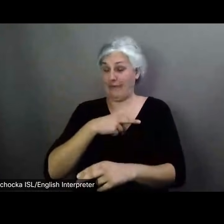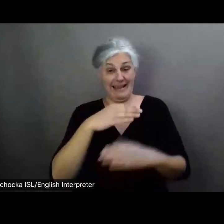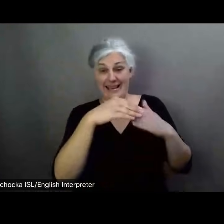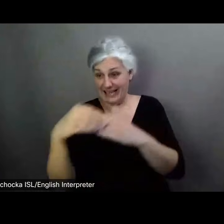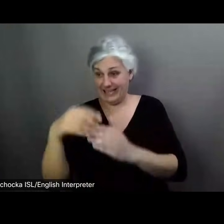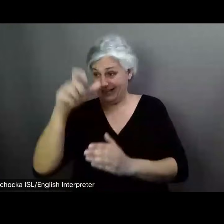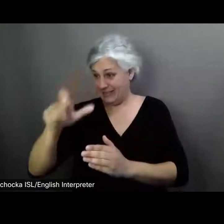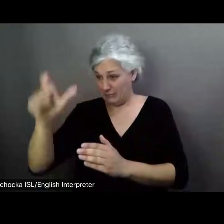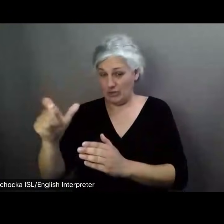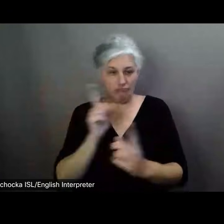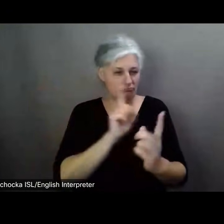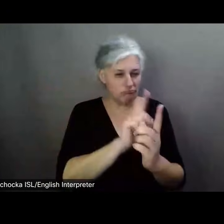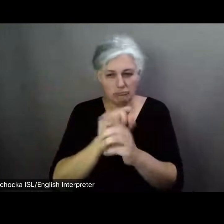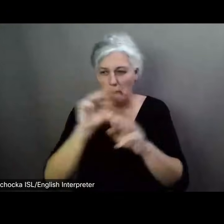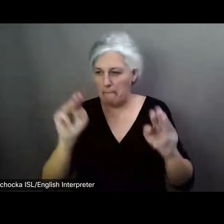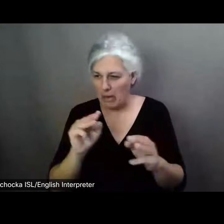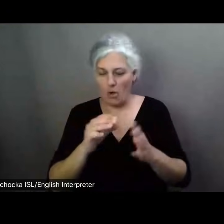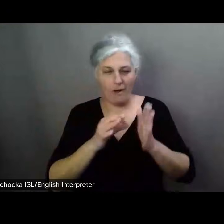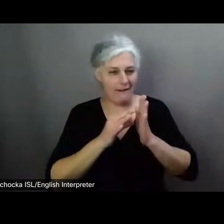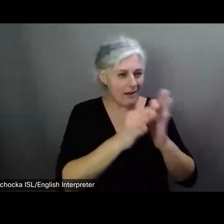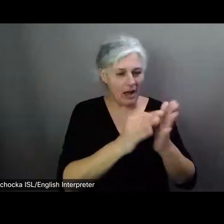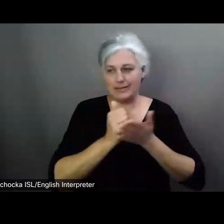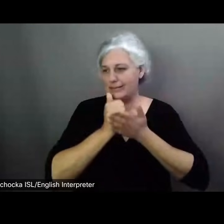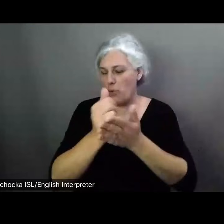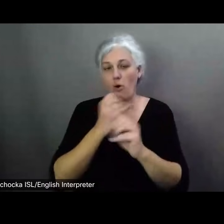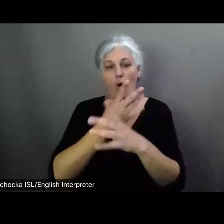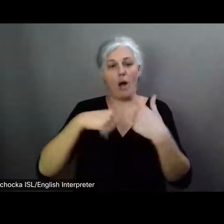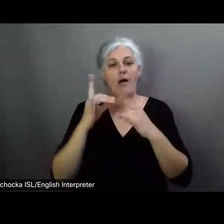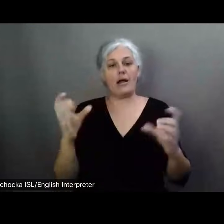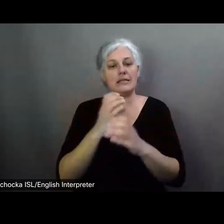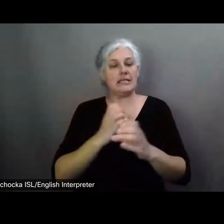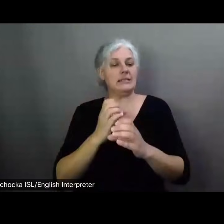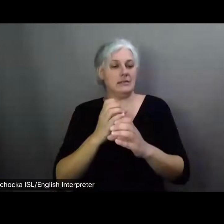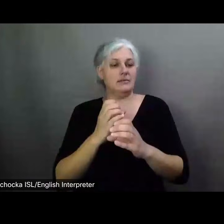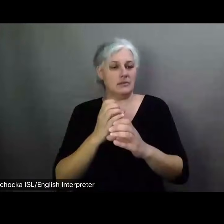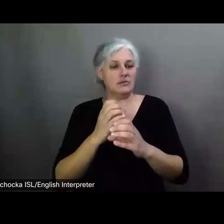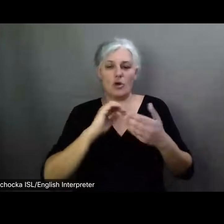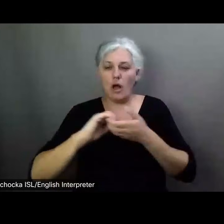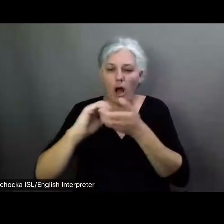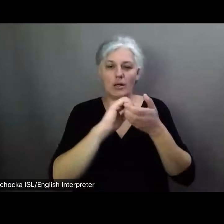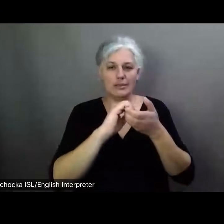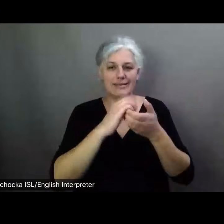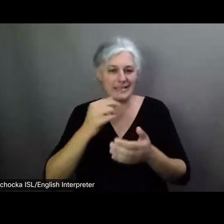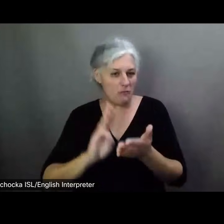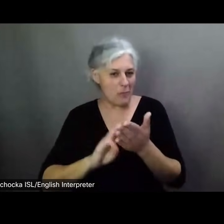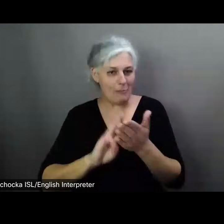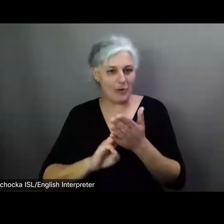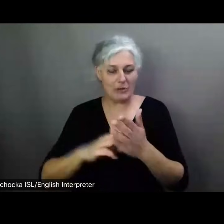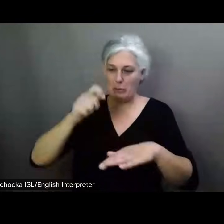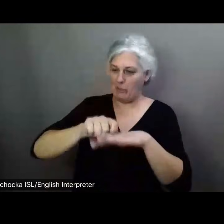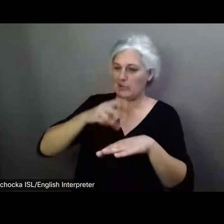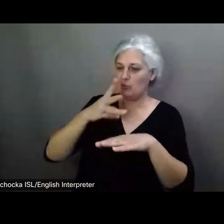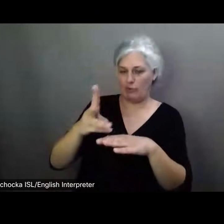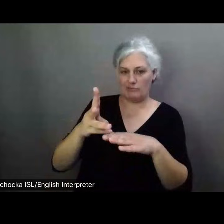who guide, support all our healthcare professionals, all our colleagues on the best practice in disclosure.